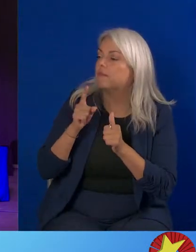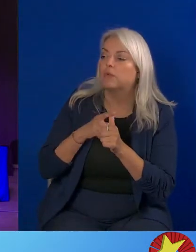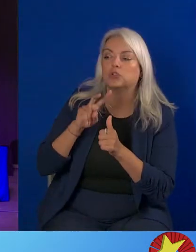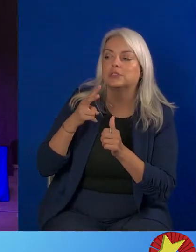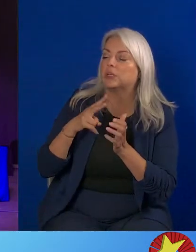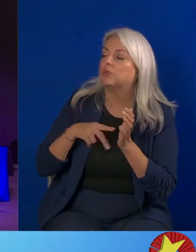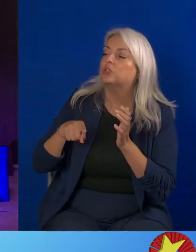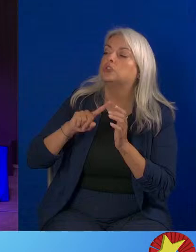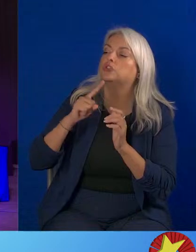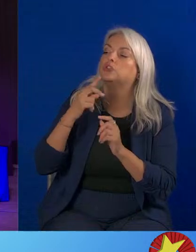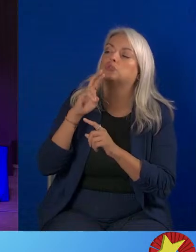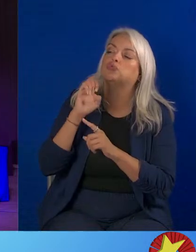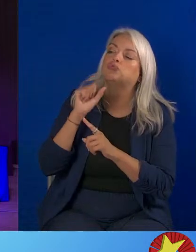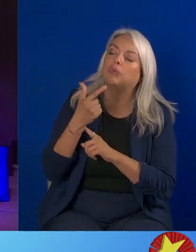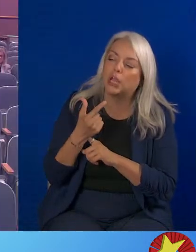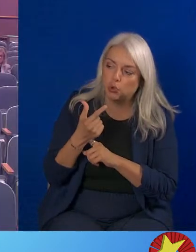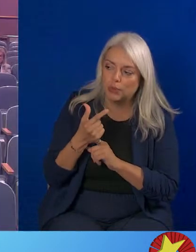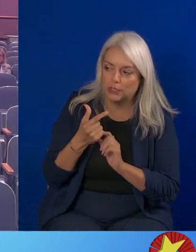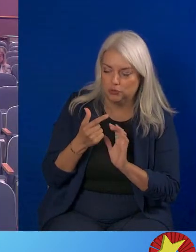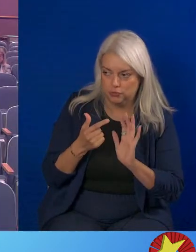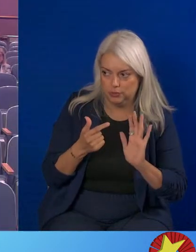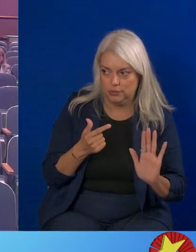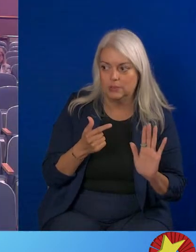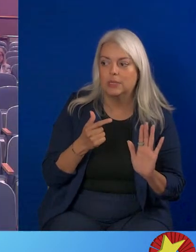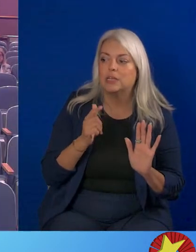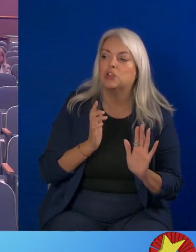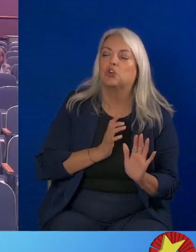are regulations. We're, as a